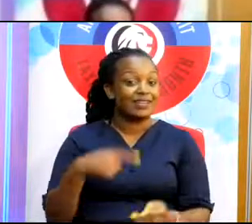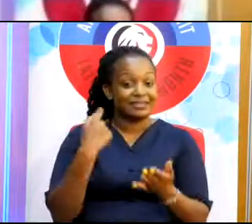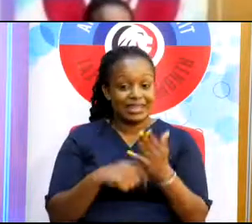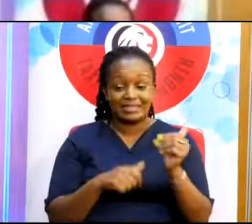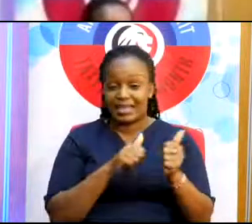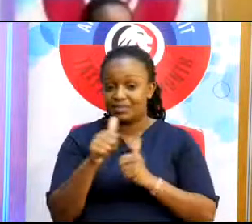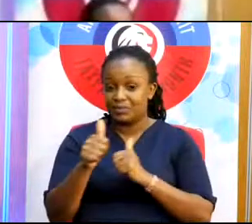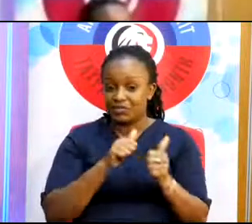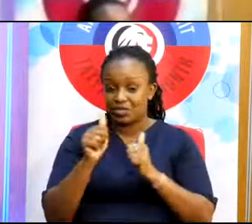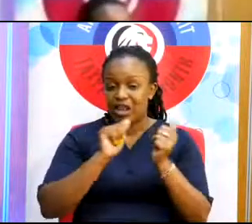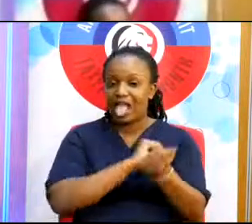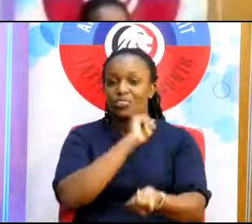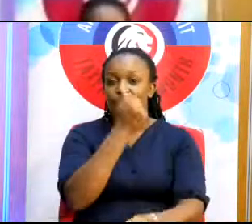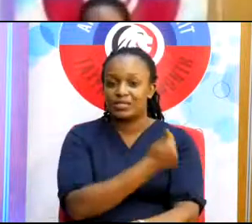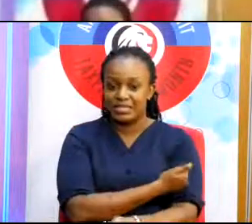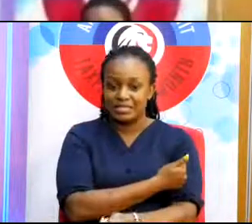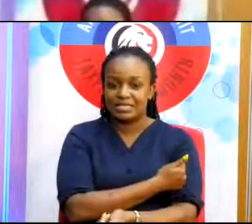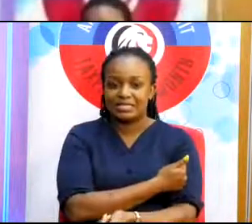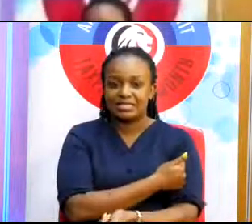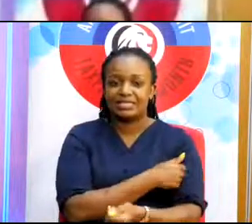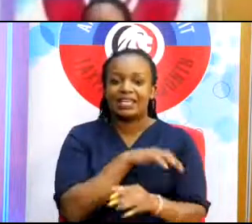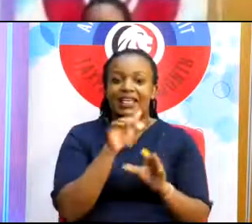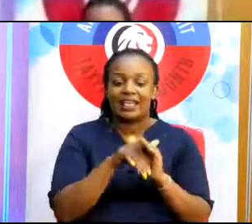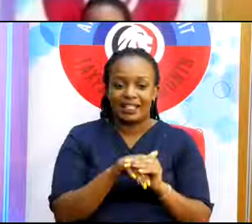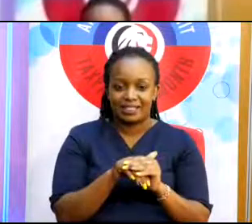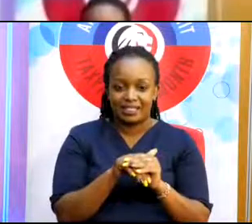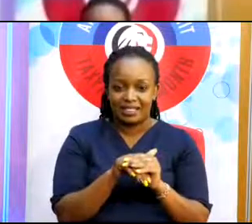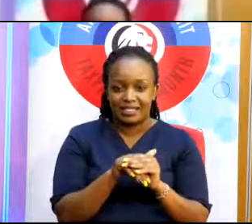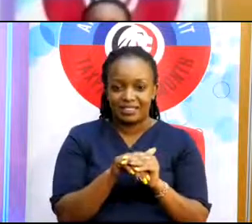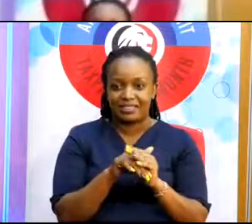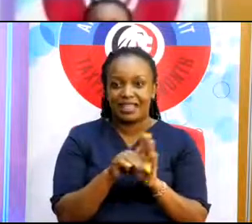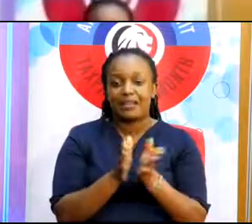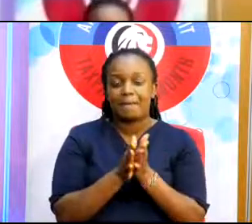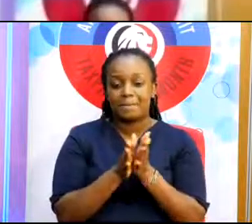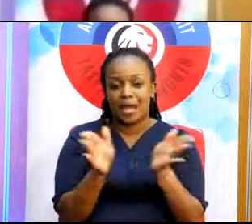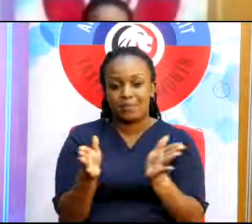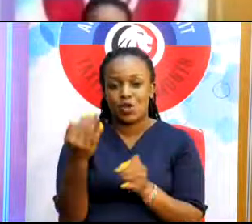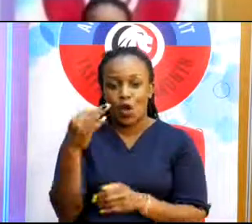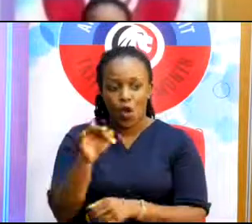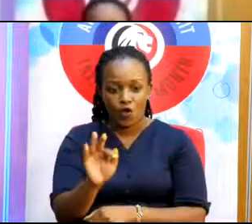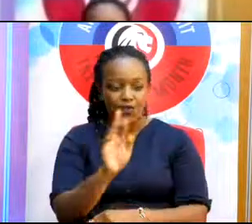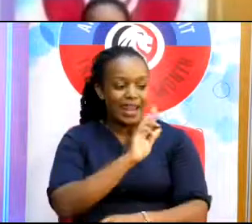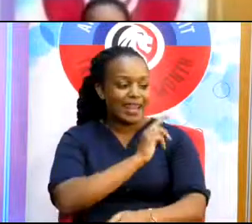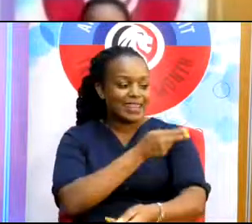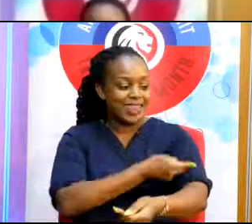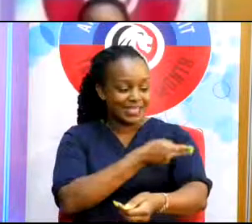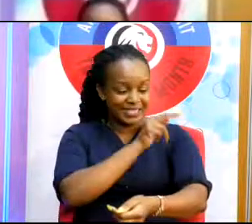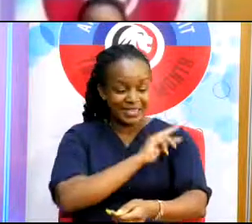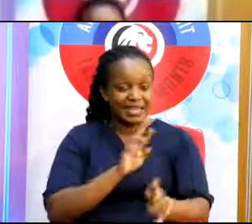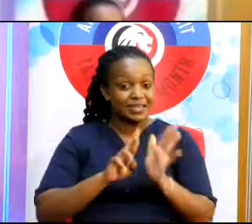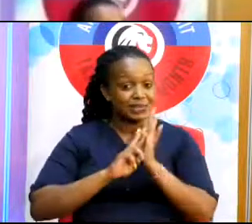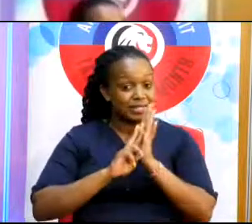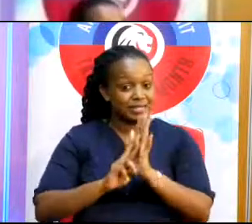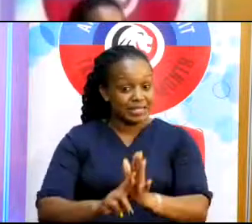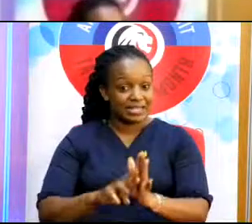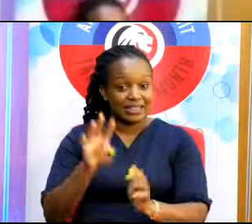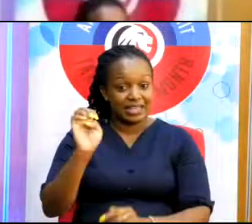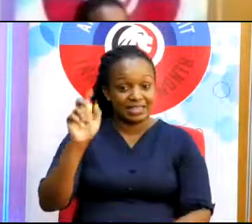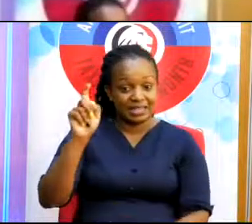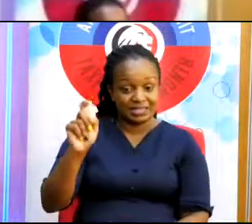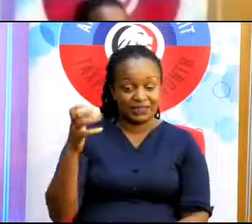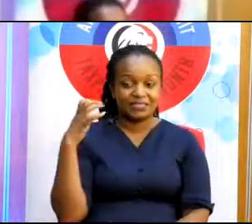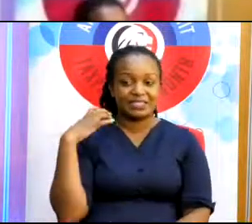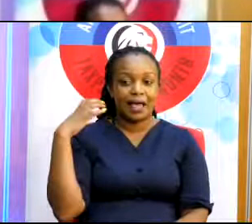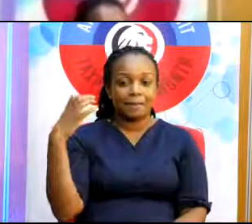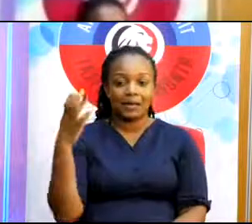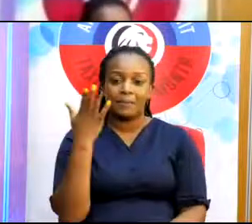tax administration authority in the Republic of Nigeria. And representing the executive chairman,